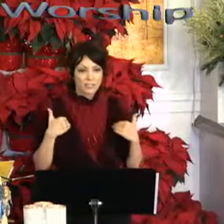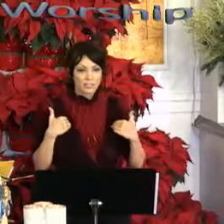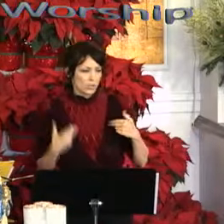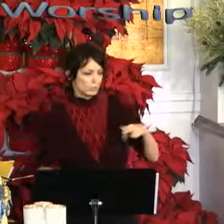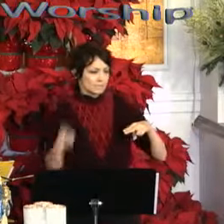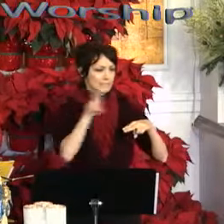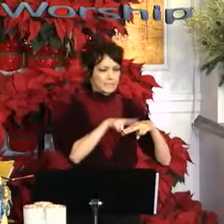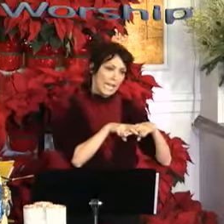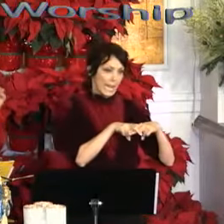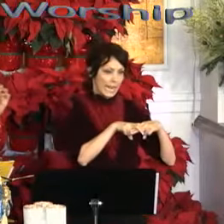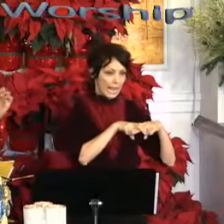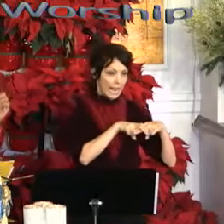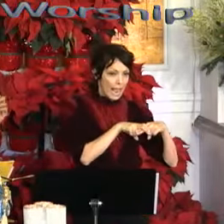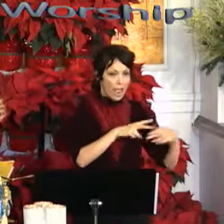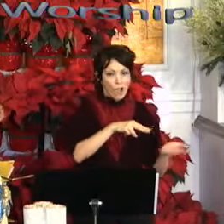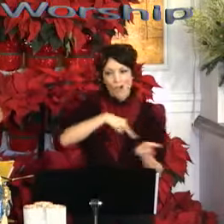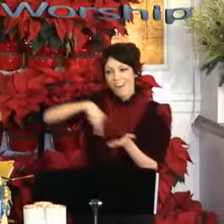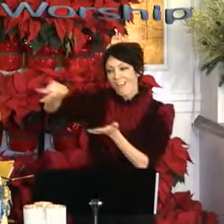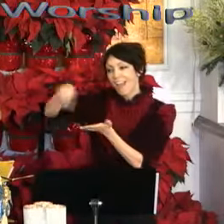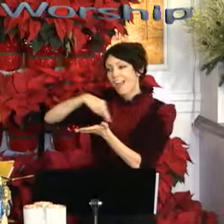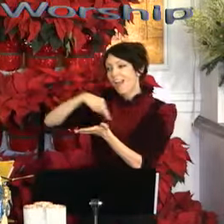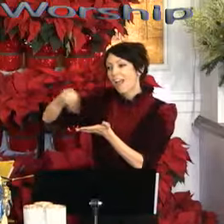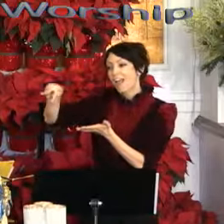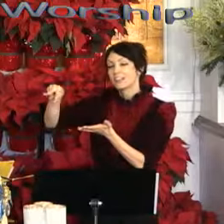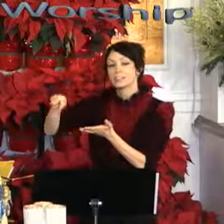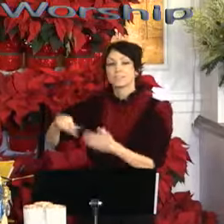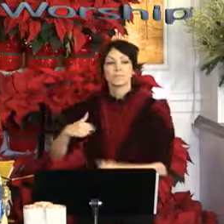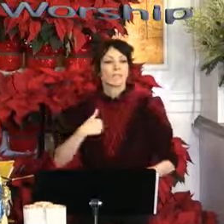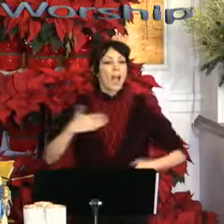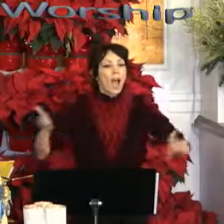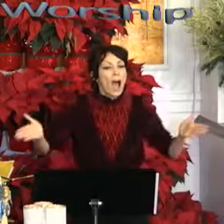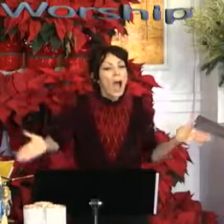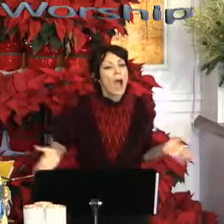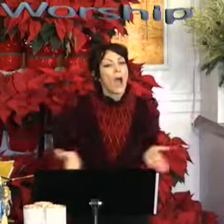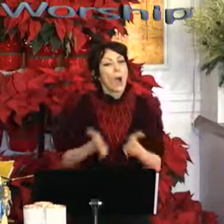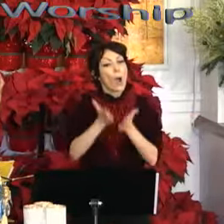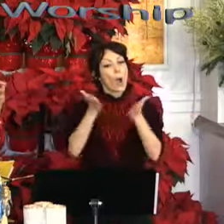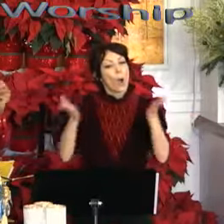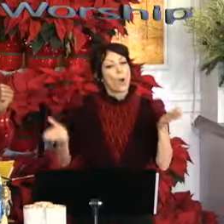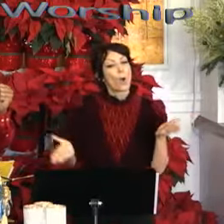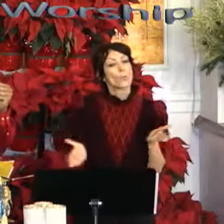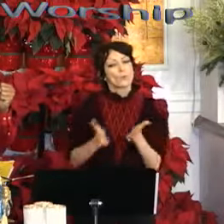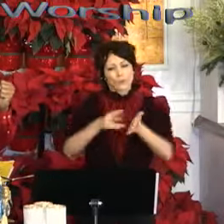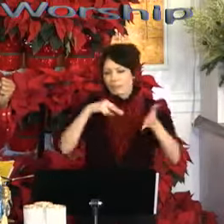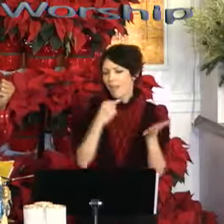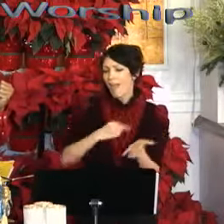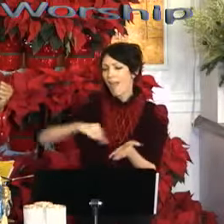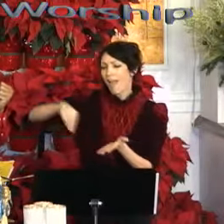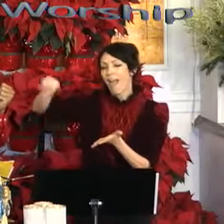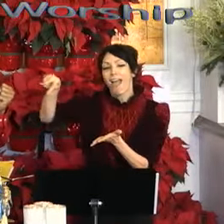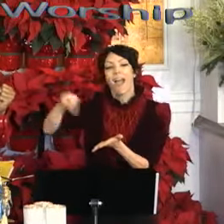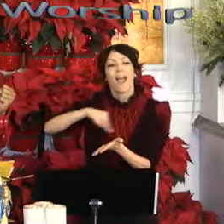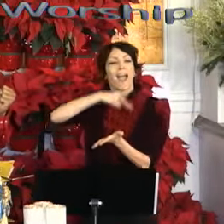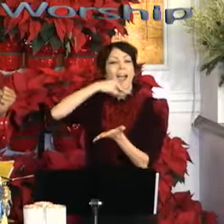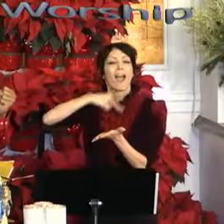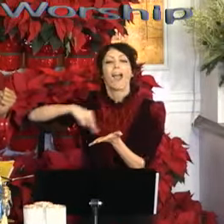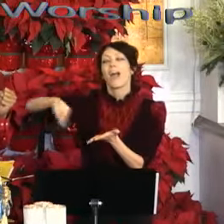choice to sit it out or dance, I hope you